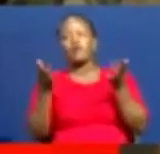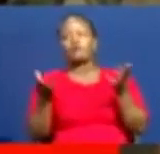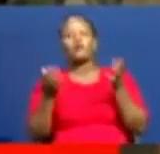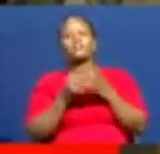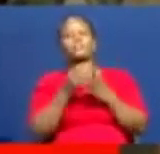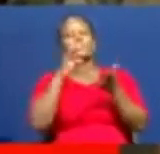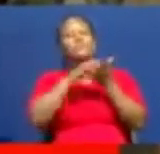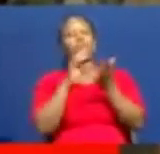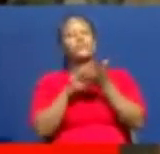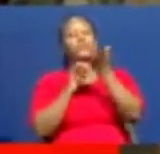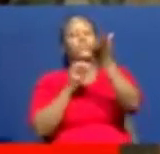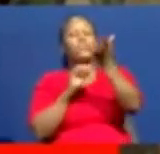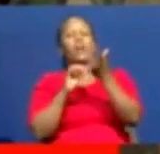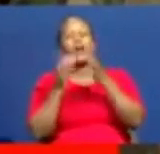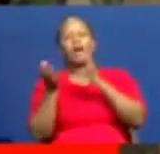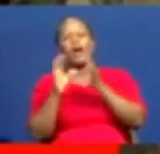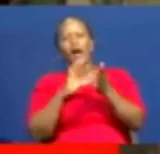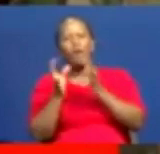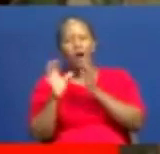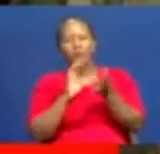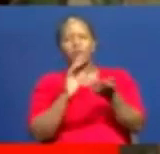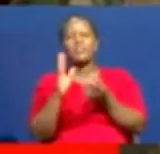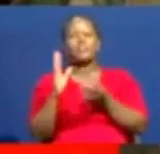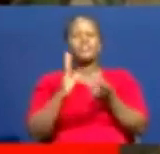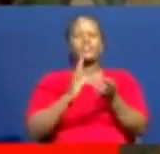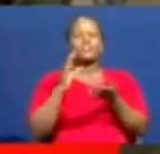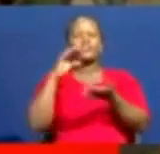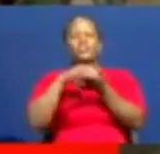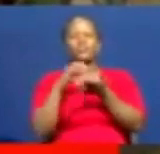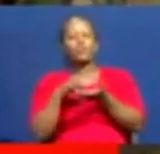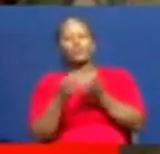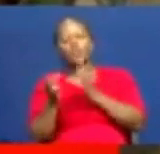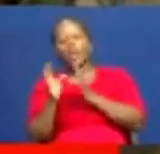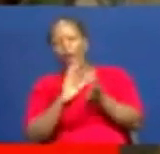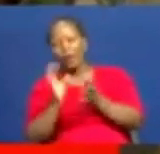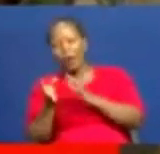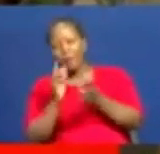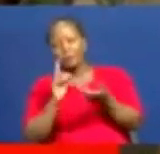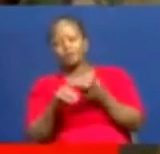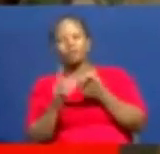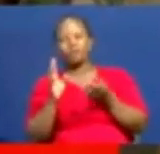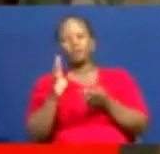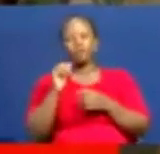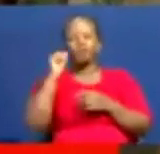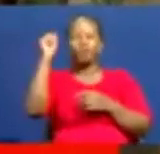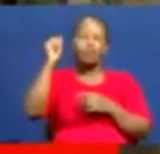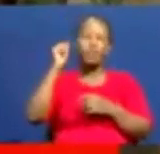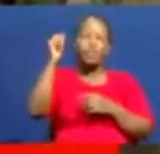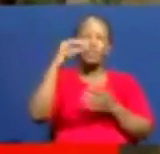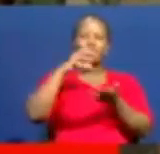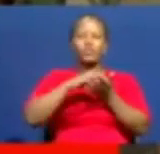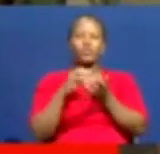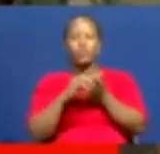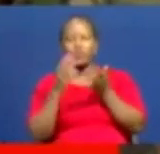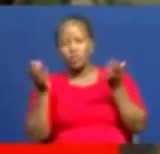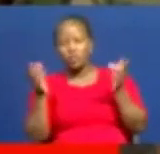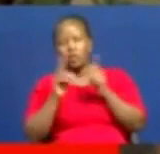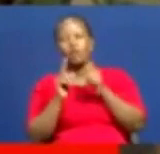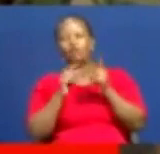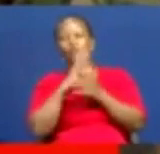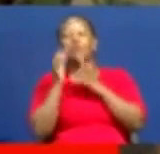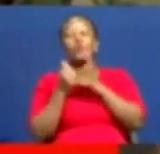the situation is, the security situation in Haiti, the political situation in Haiti, and all the